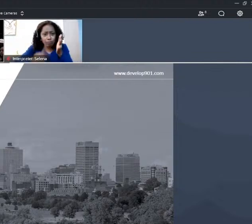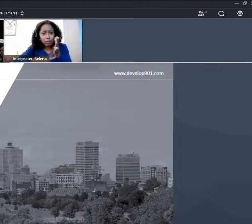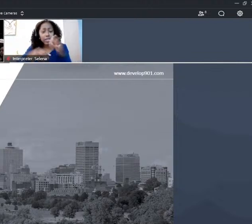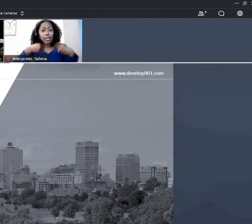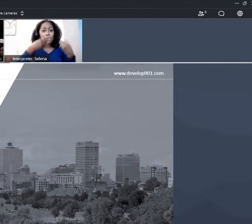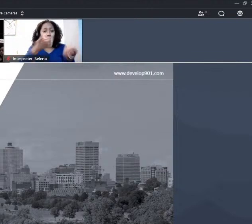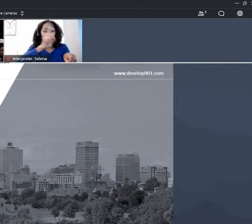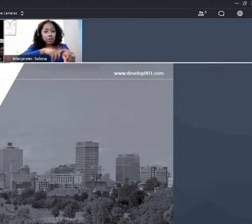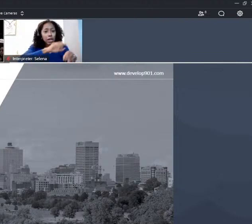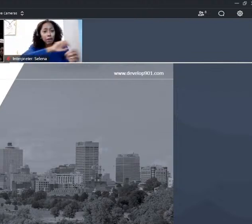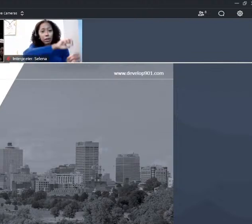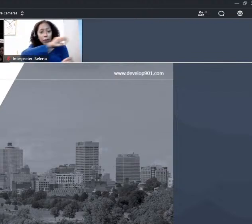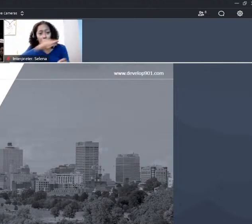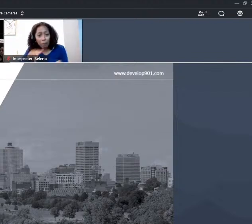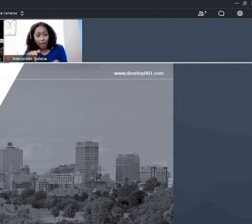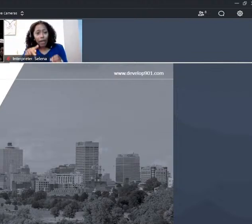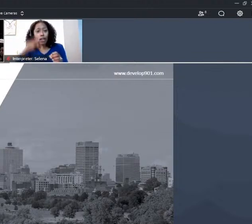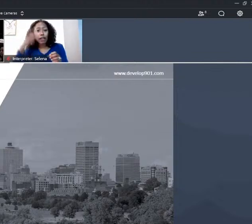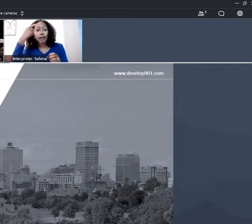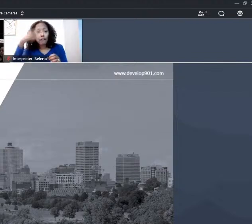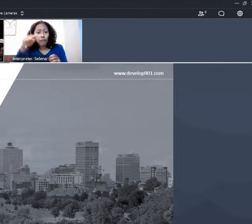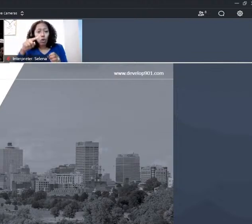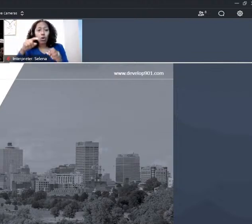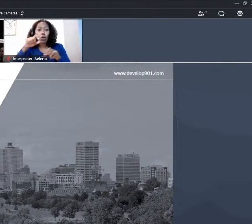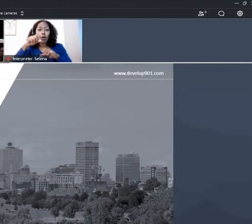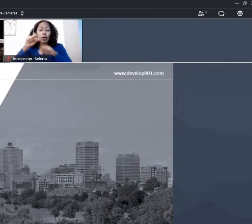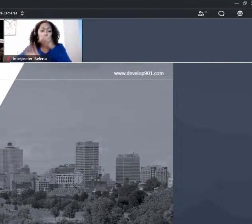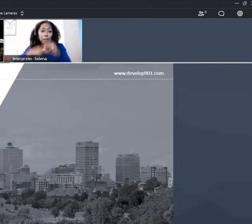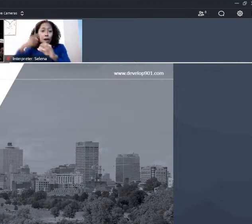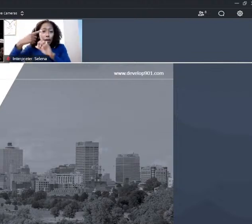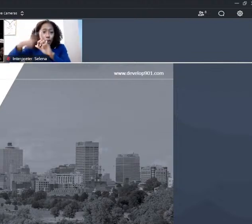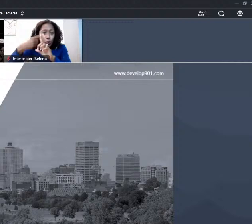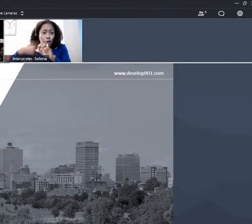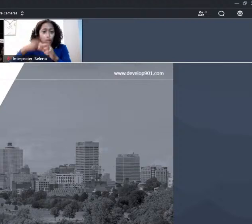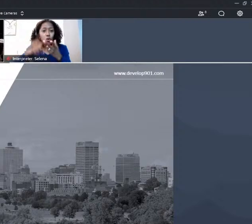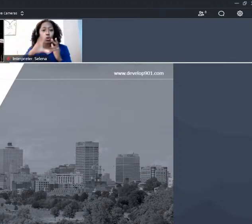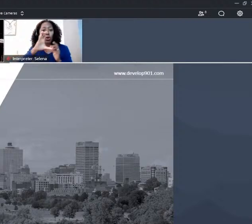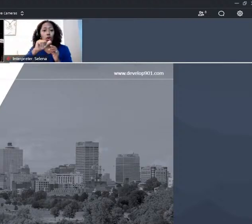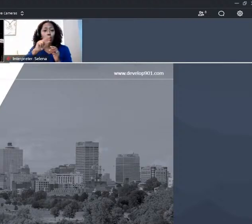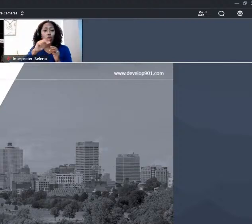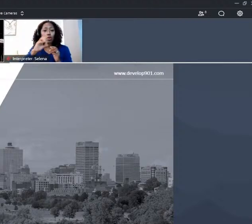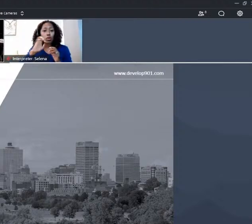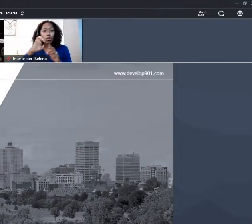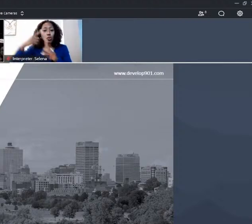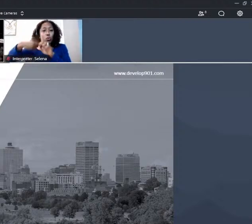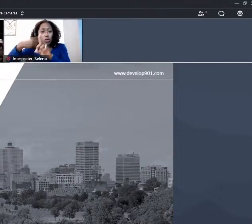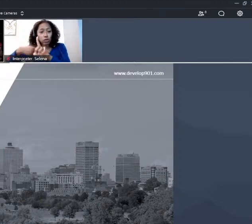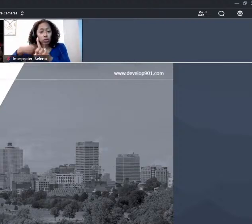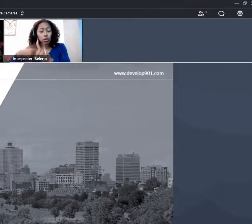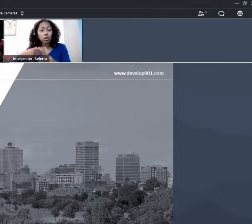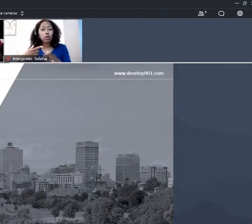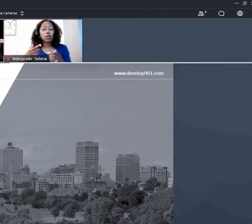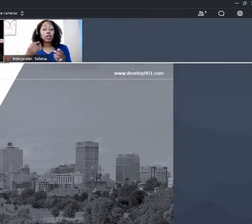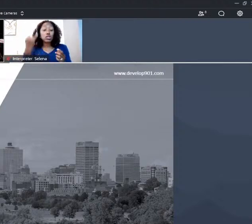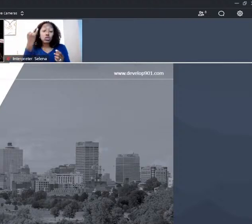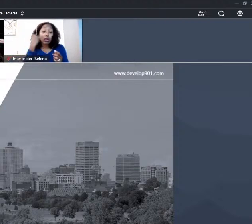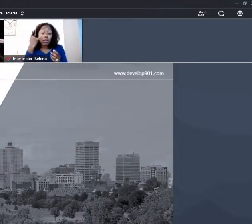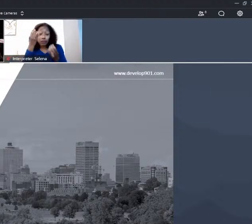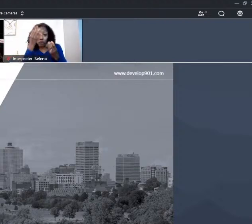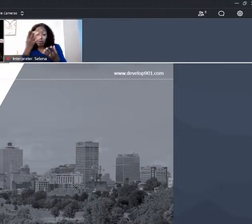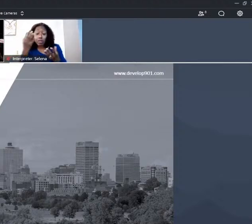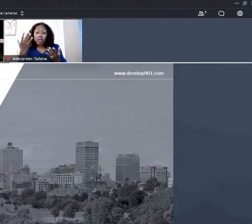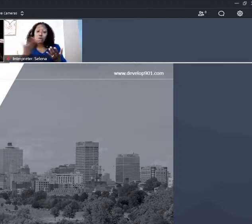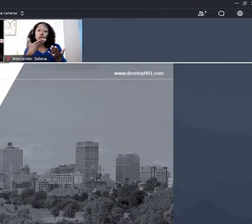proposal for a bike rental and a canoe rental spot. So I think we should be aware that it might do us some good to give them some time